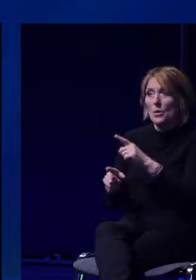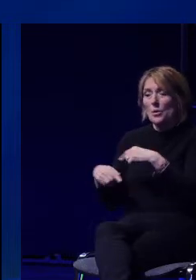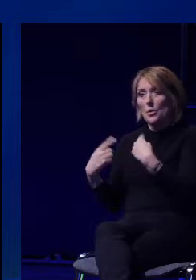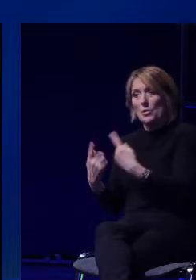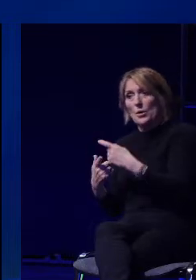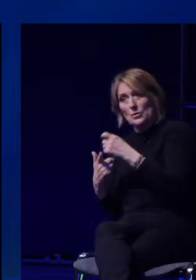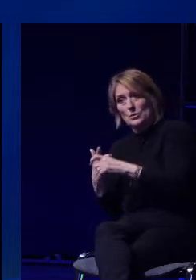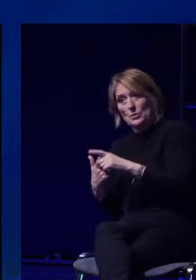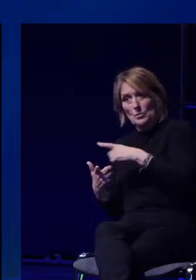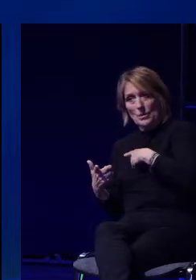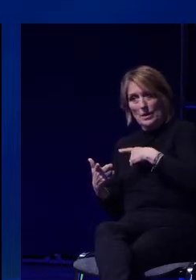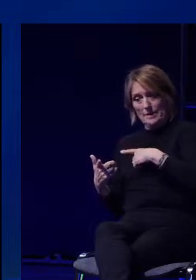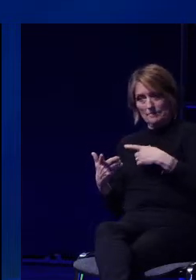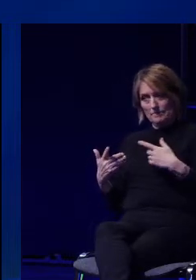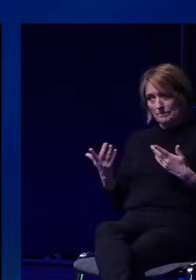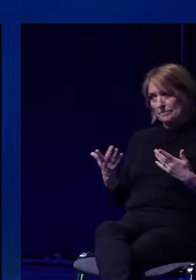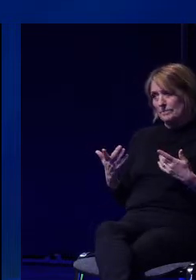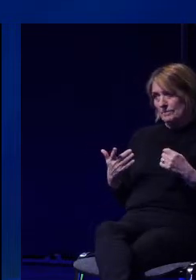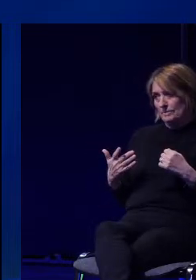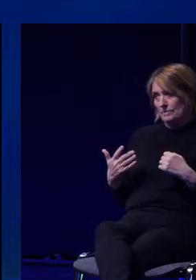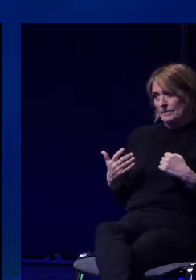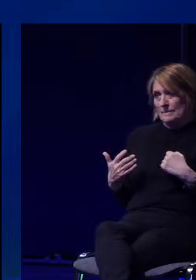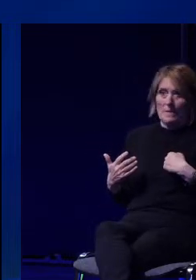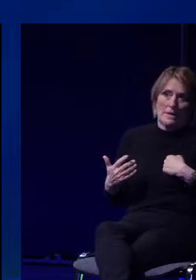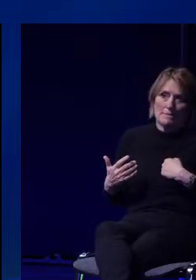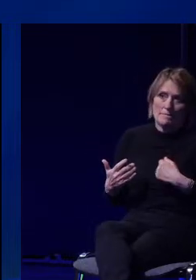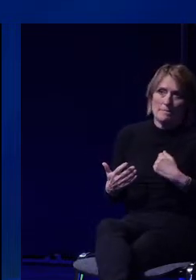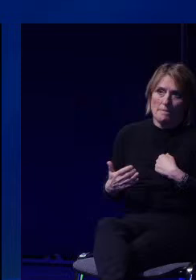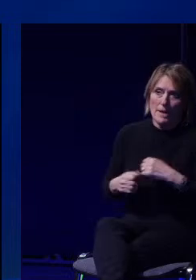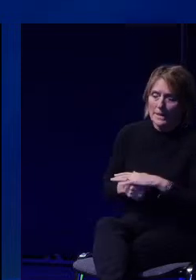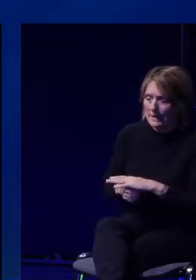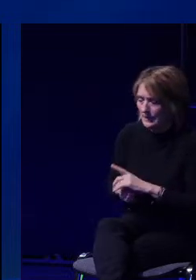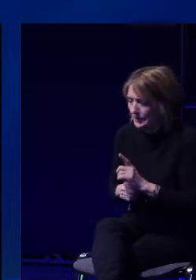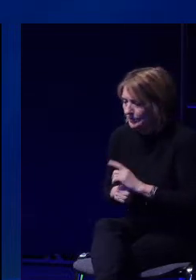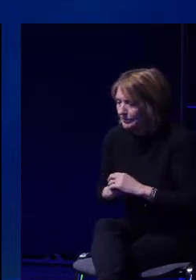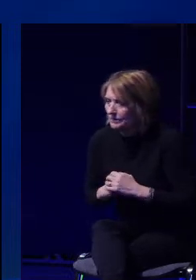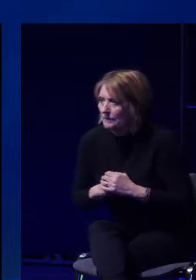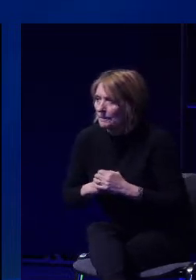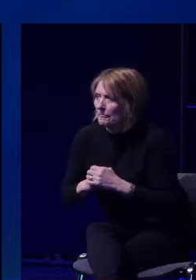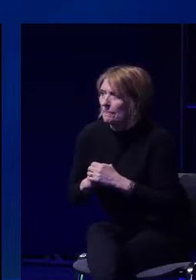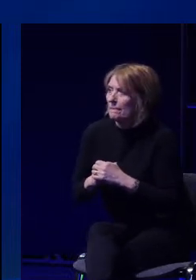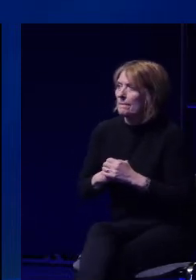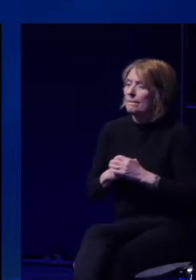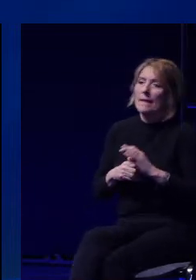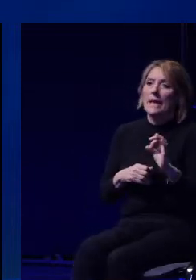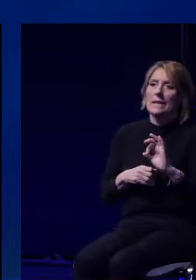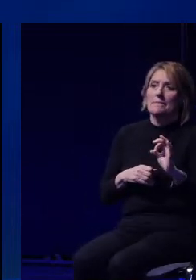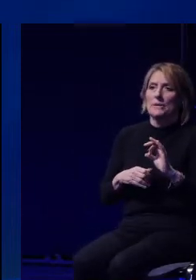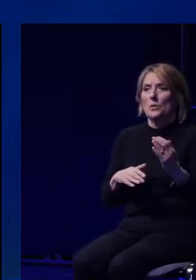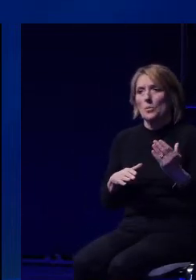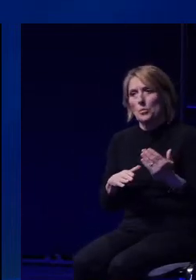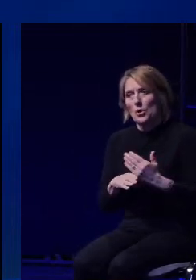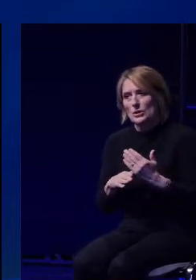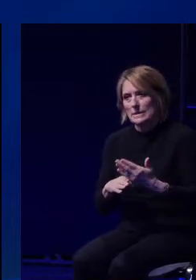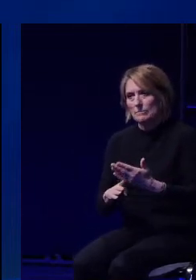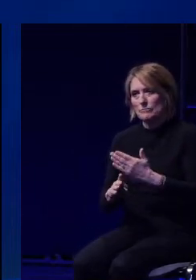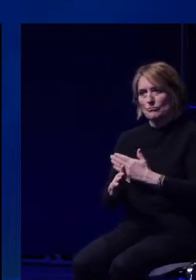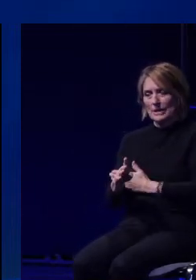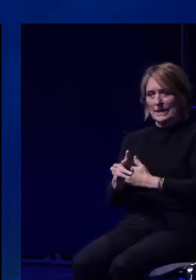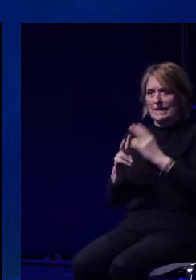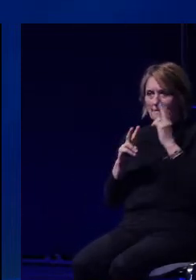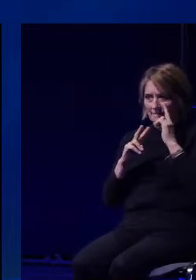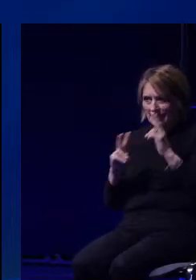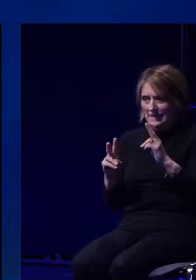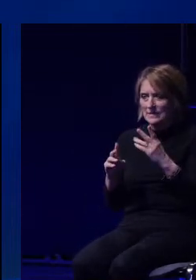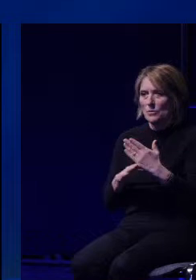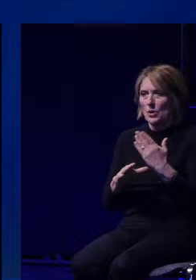is because certainly in our case, and I suspect that you hear the same stuff, anyone who works in previs and works with cinematographers and